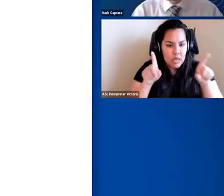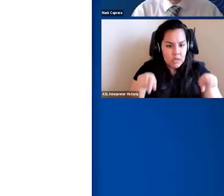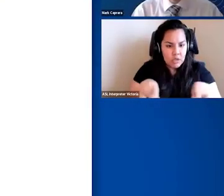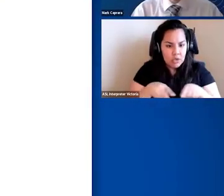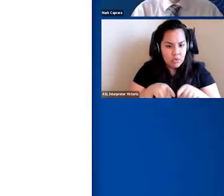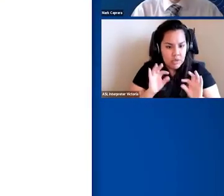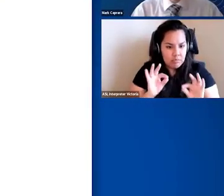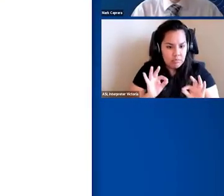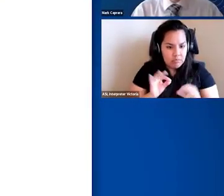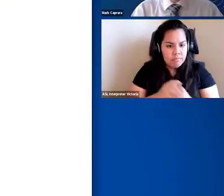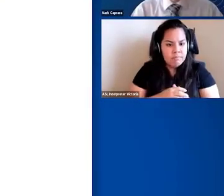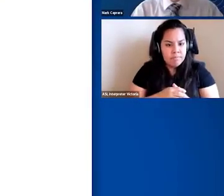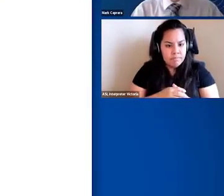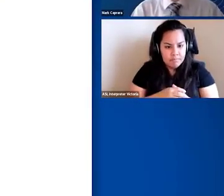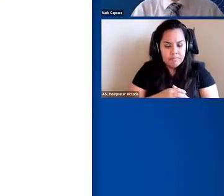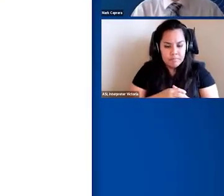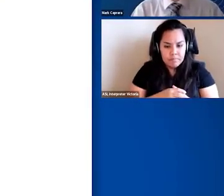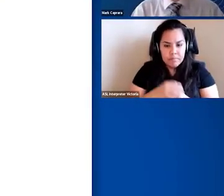And we'll get.